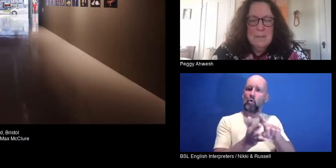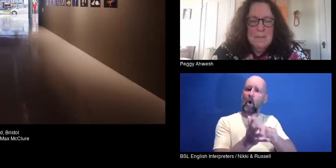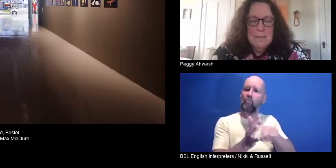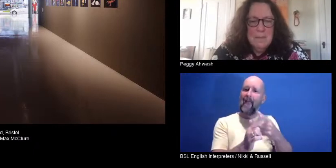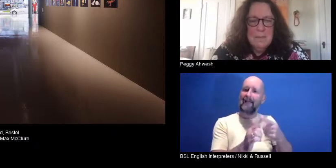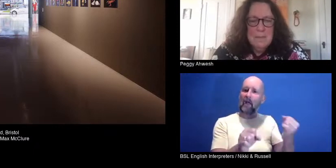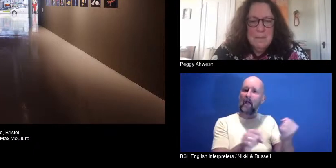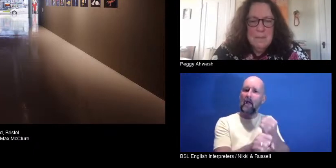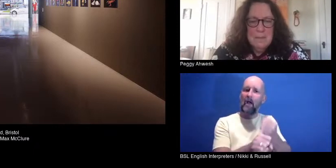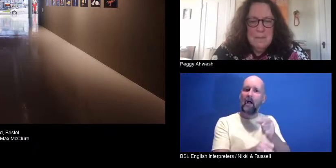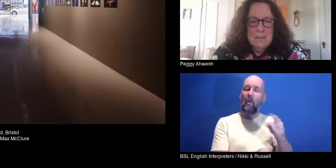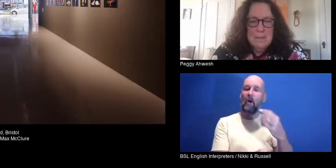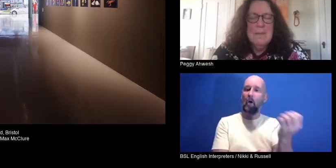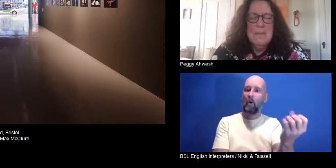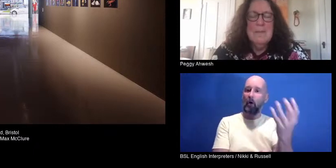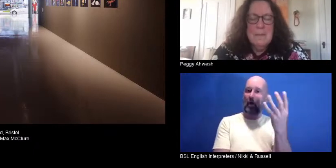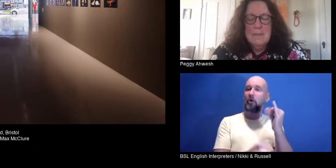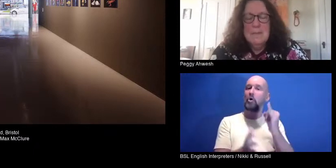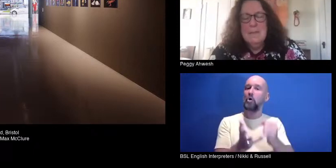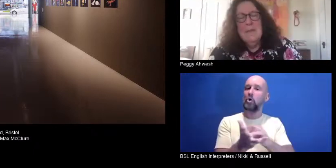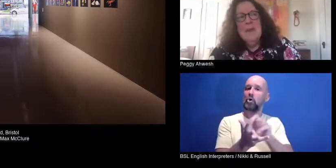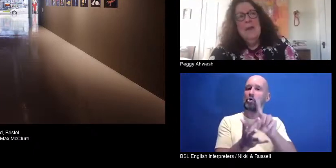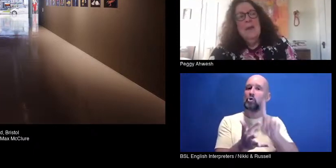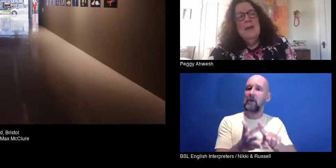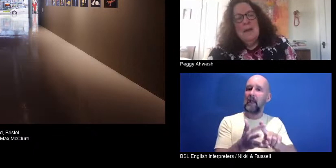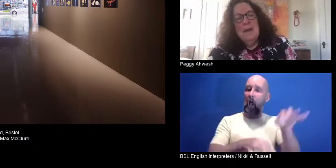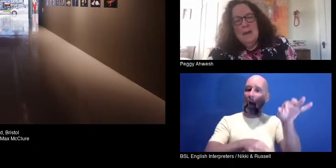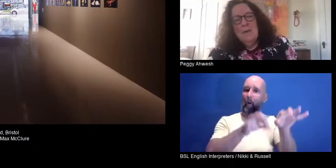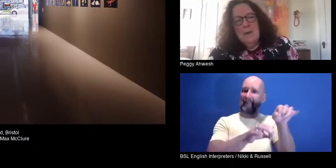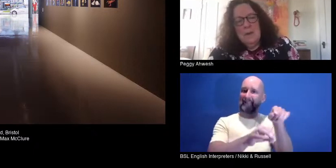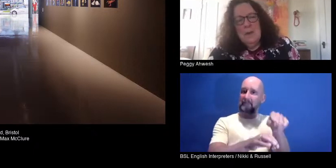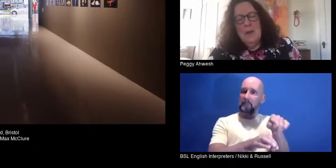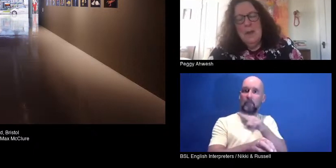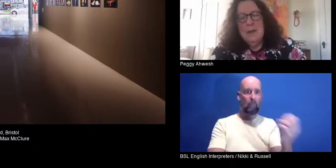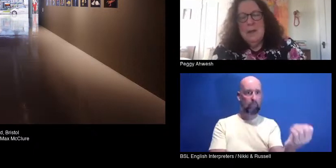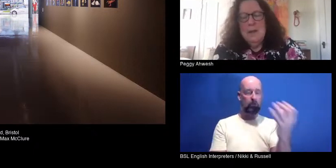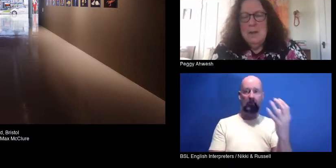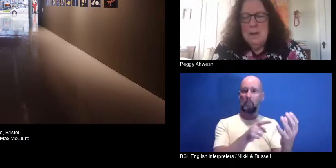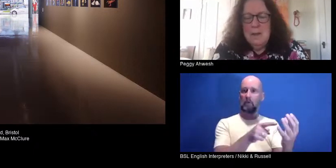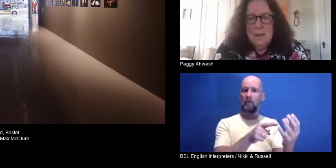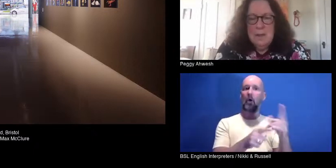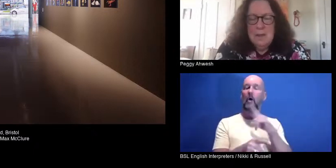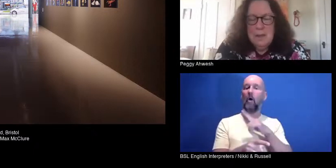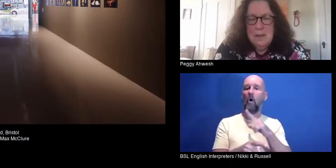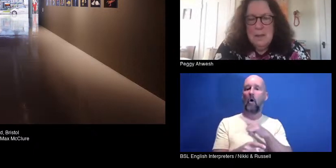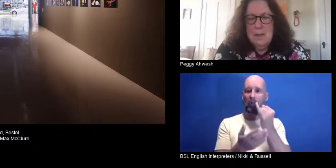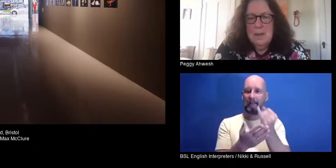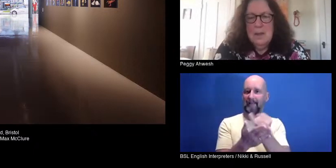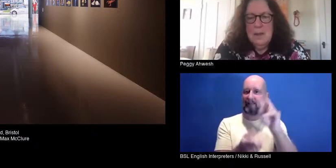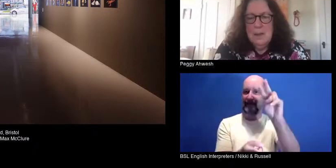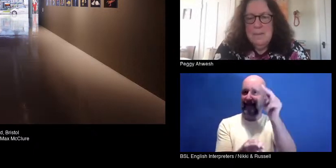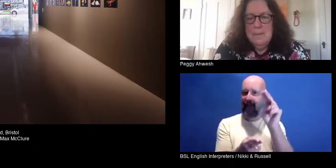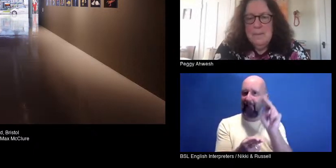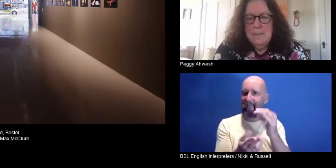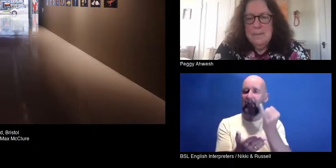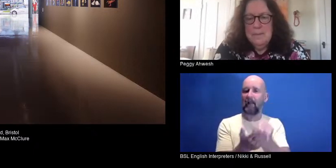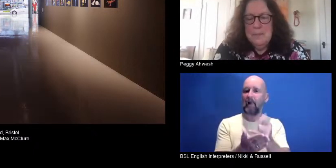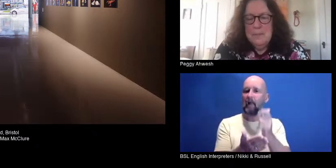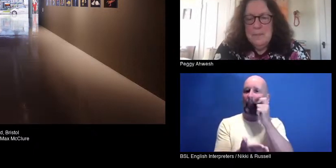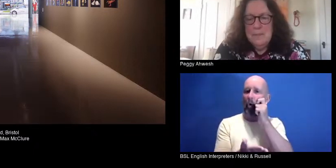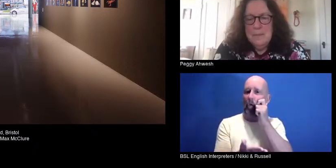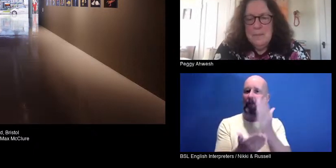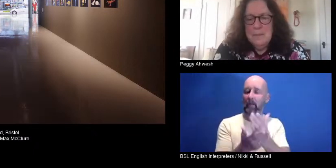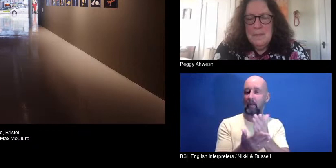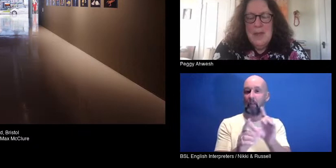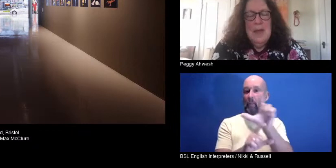it appears mm-hmm. in She Puppet. Mm-hmm, or mm-hmm. what that, you know, decaying yeah. pornography is when it reappears in The Color of